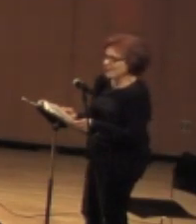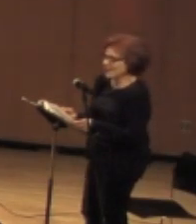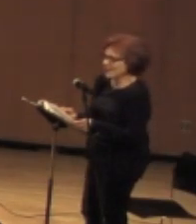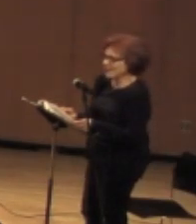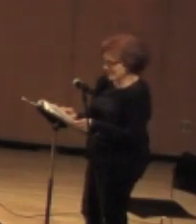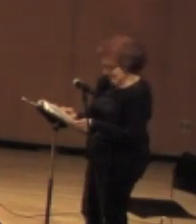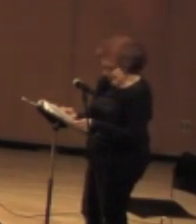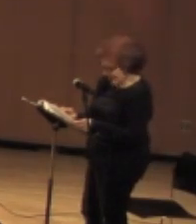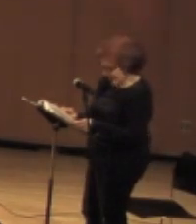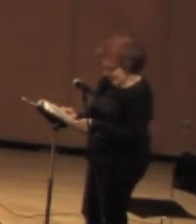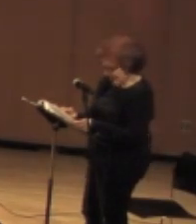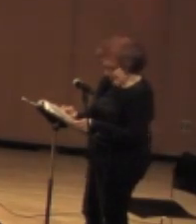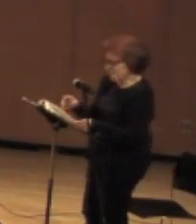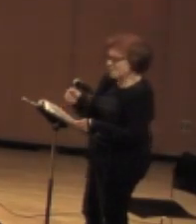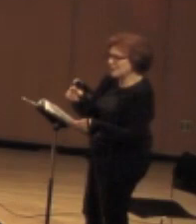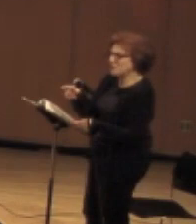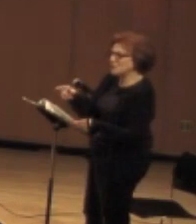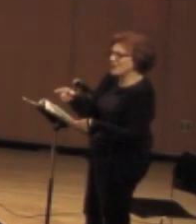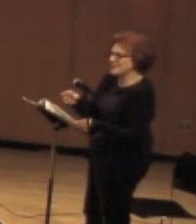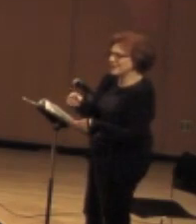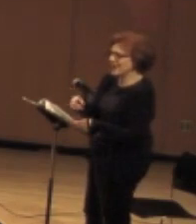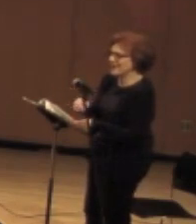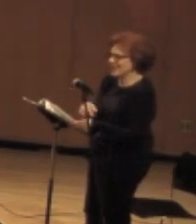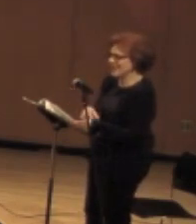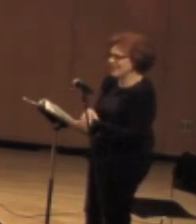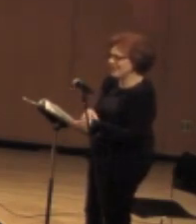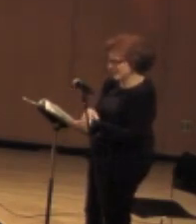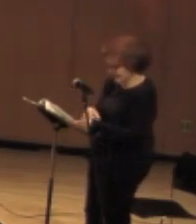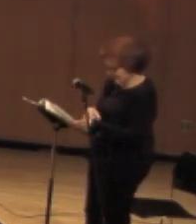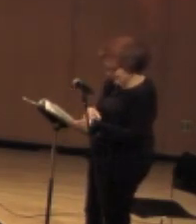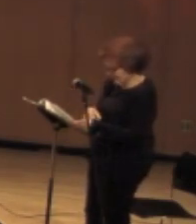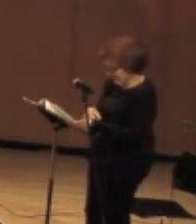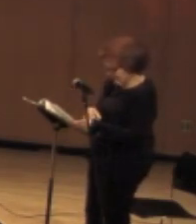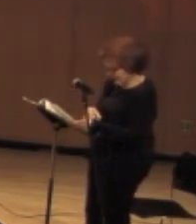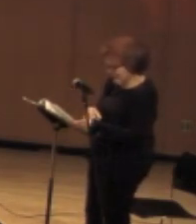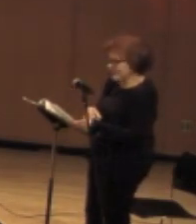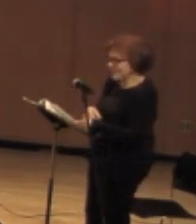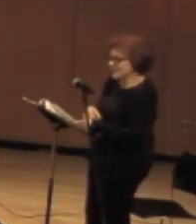go already but you just got